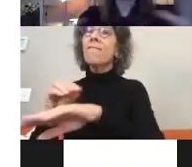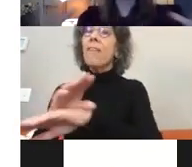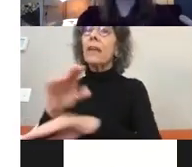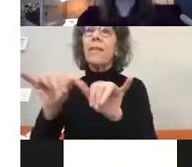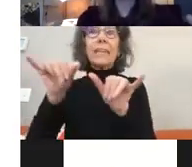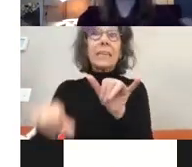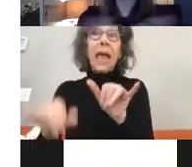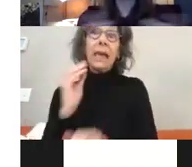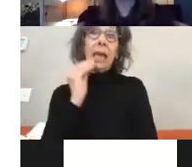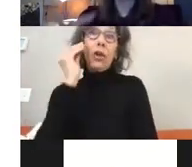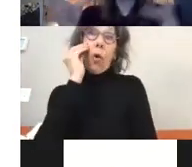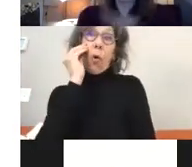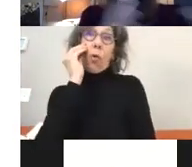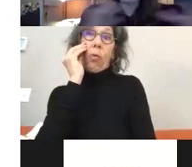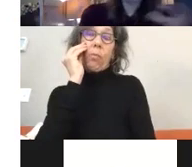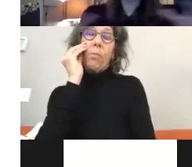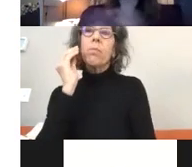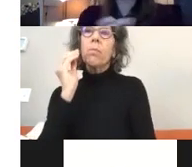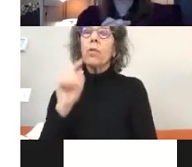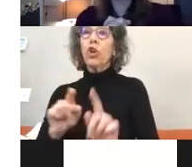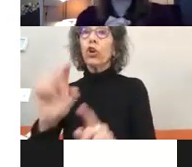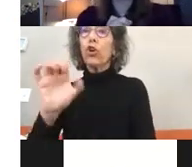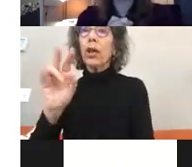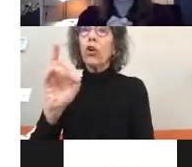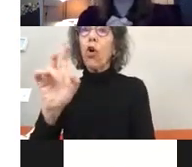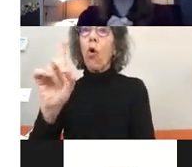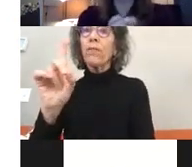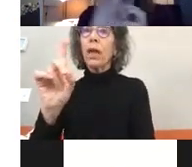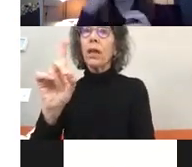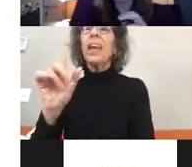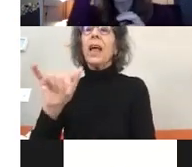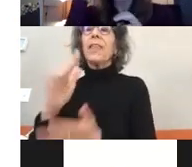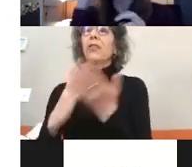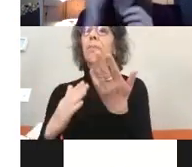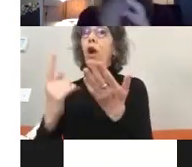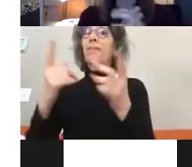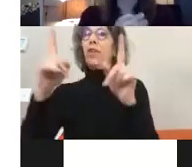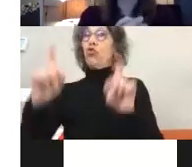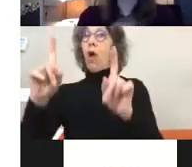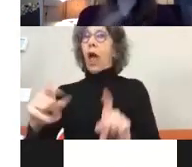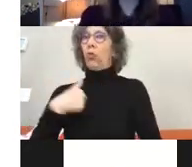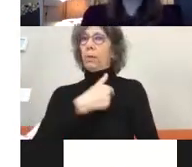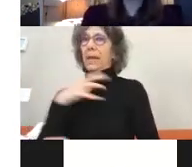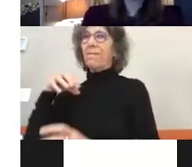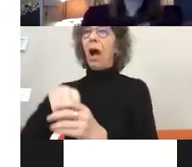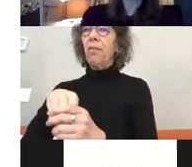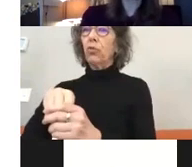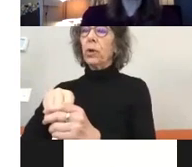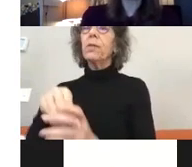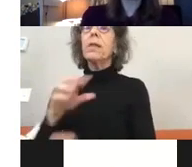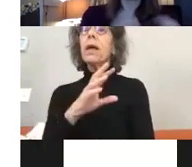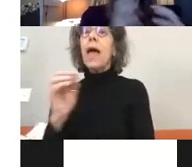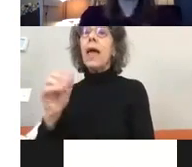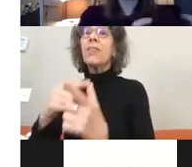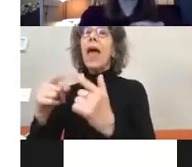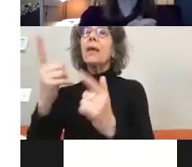some of the people in a variety of the trial that we have been involved with. And then I'm going to zoom in